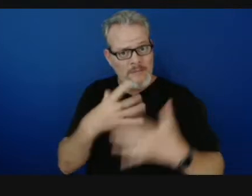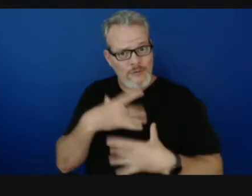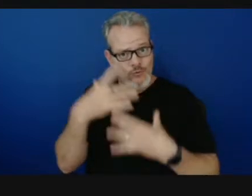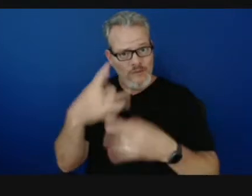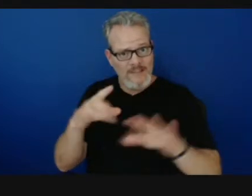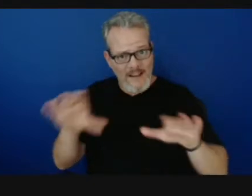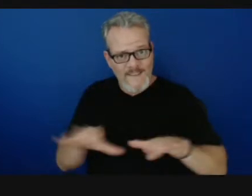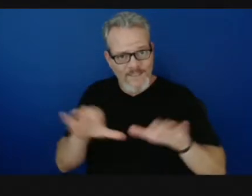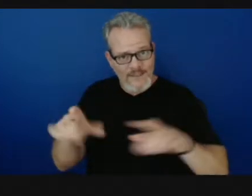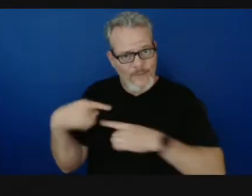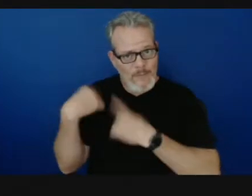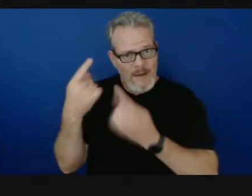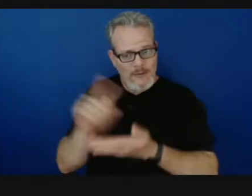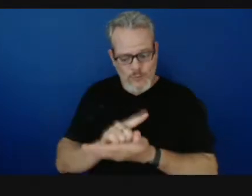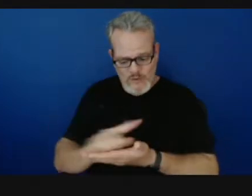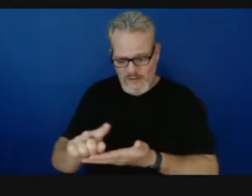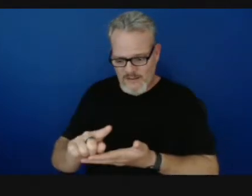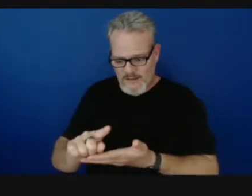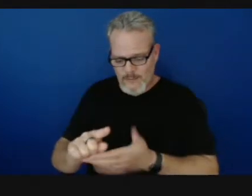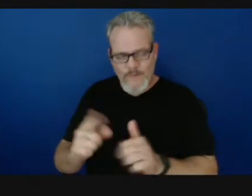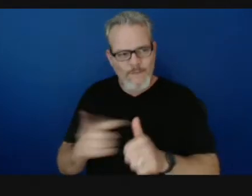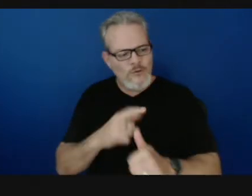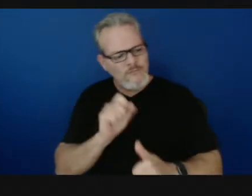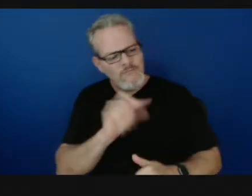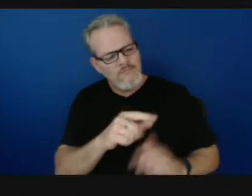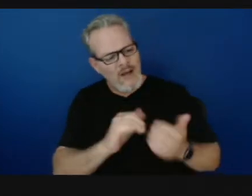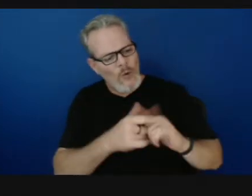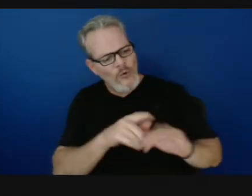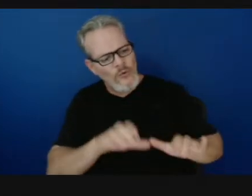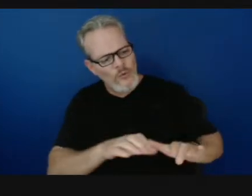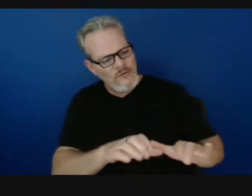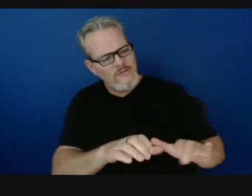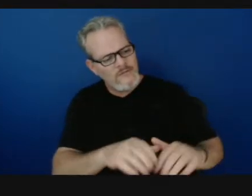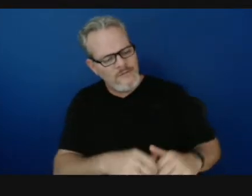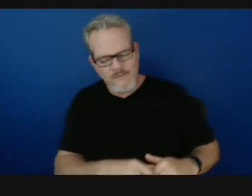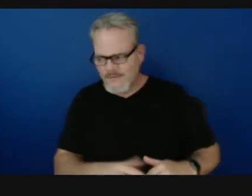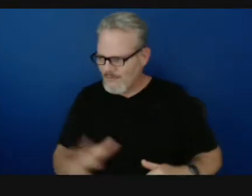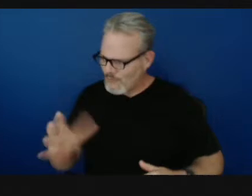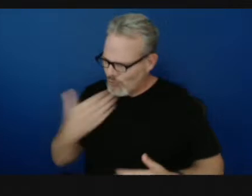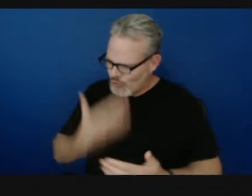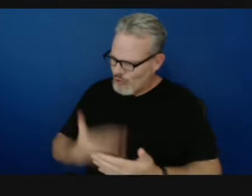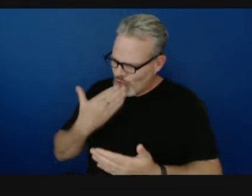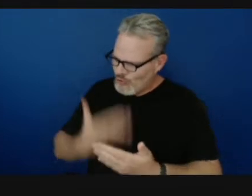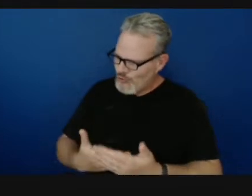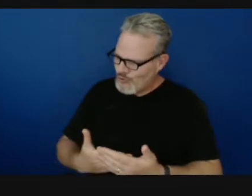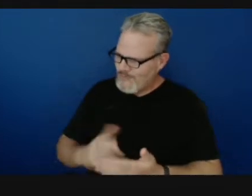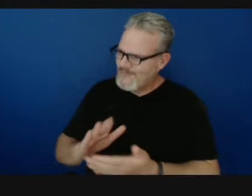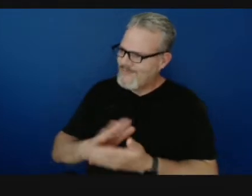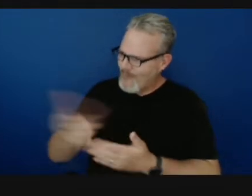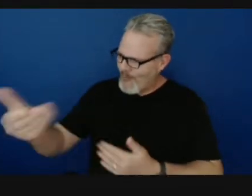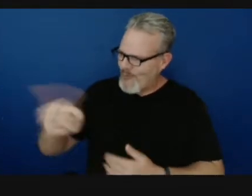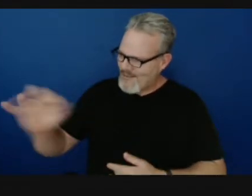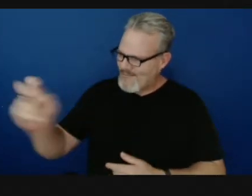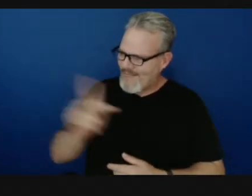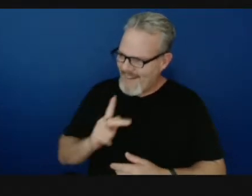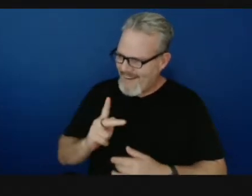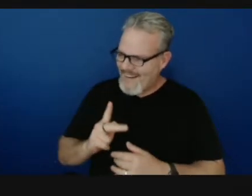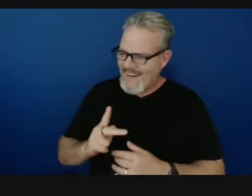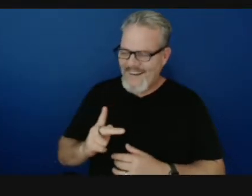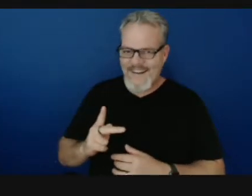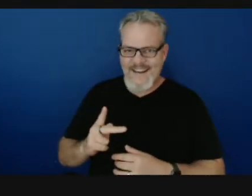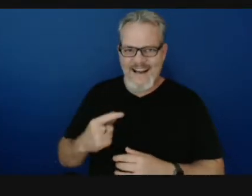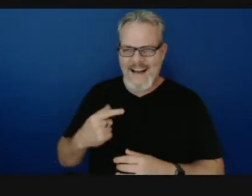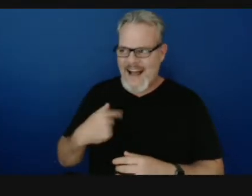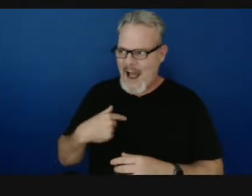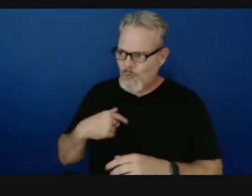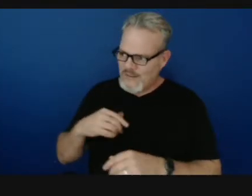week, but we'll get into that first. How are you, Dane? Oh, doing good, doing good. Good to have you back. Thanks. Out of the hot seat for a